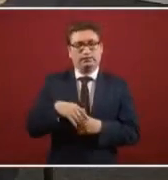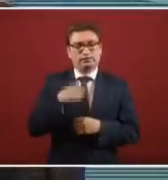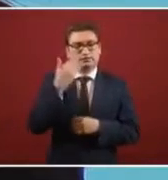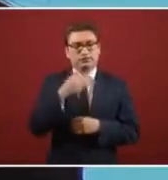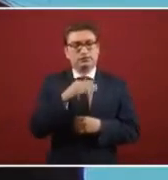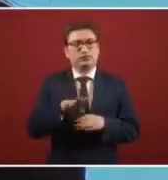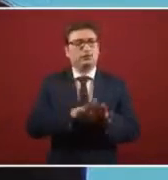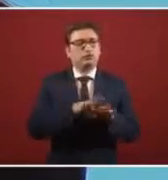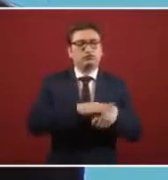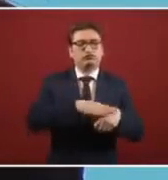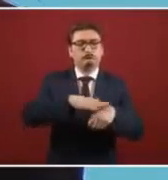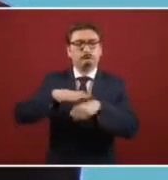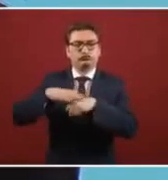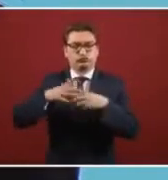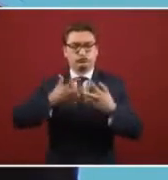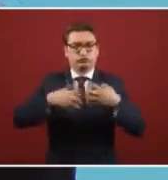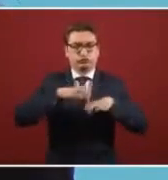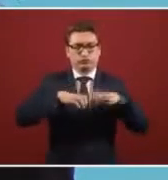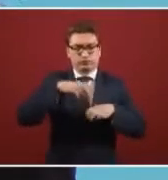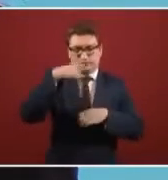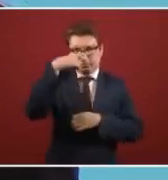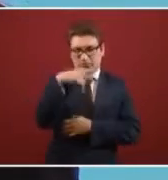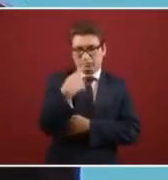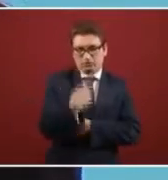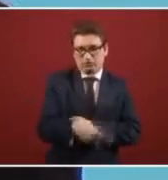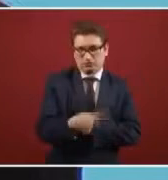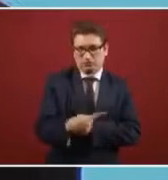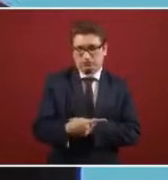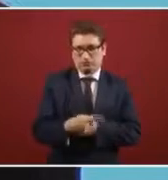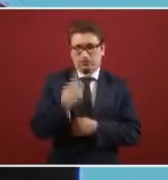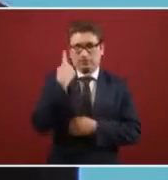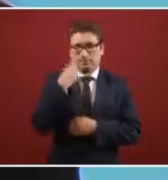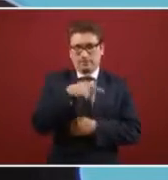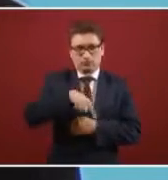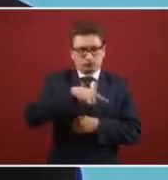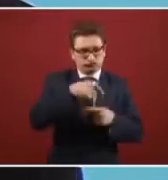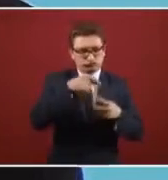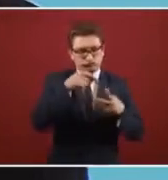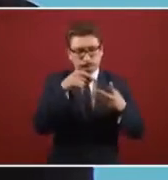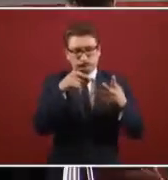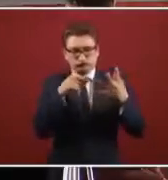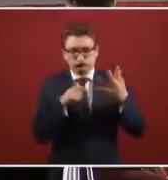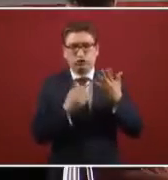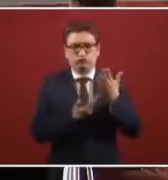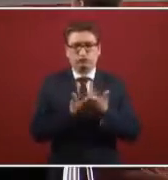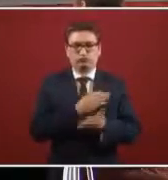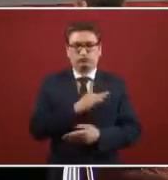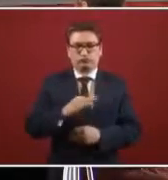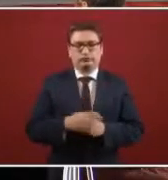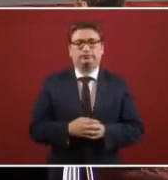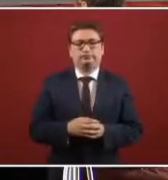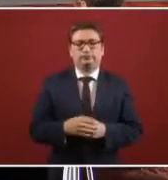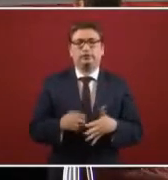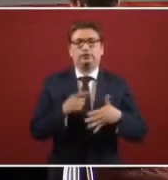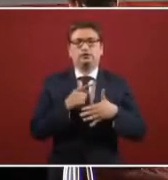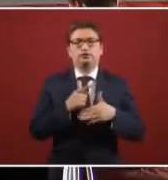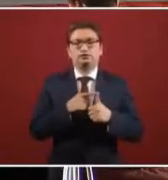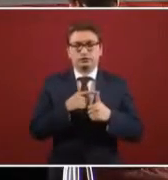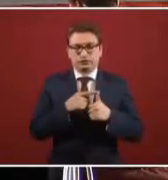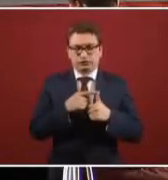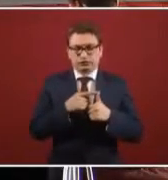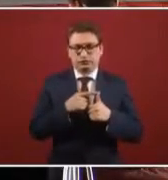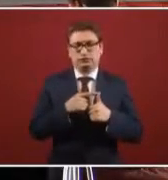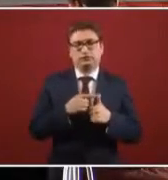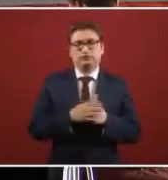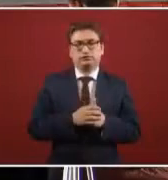para empresas mexicanas. So they're going to be giving that job to the Mexican companies. Y el sexto paquete, que And es the el sixth último, que es el